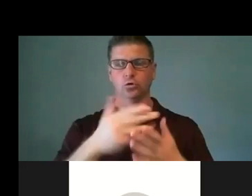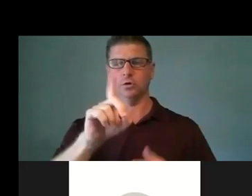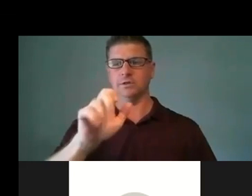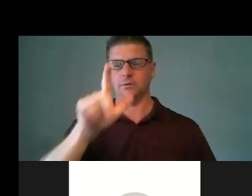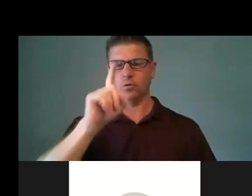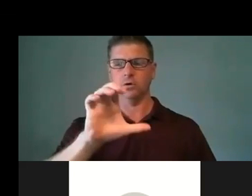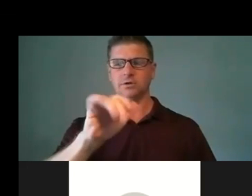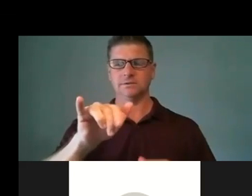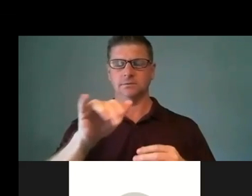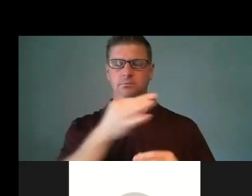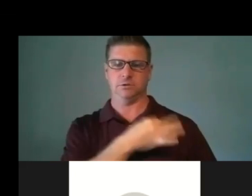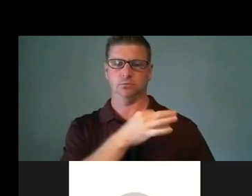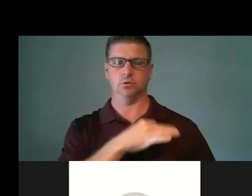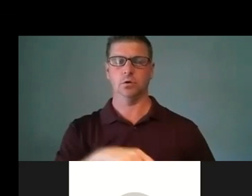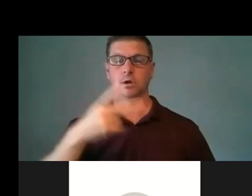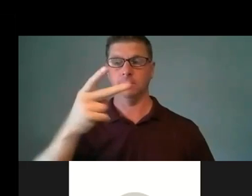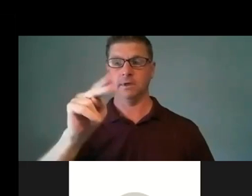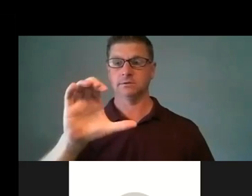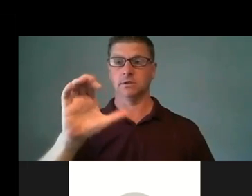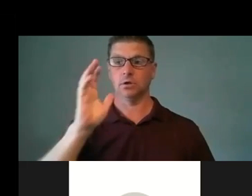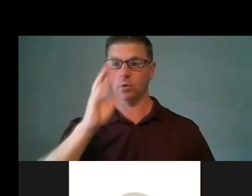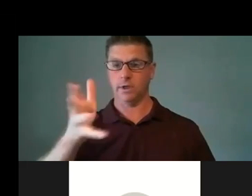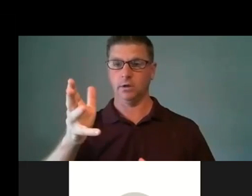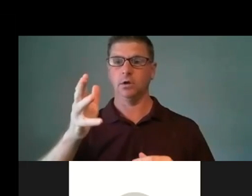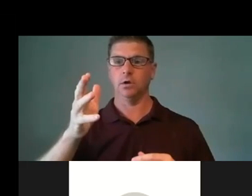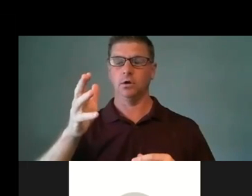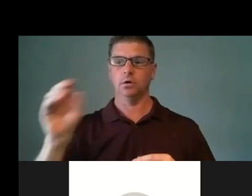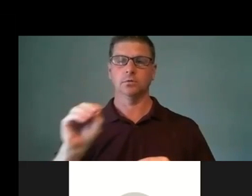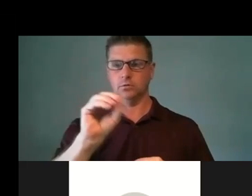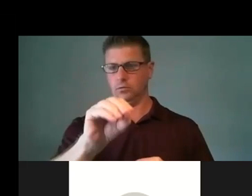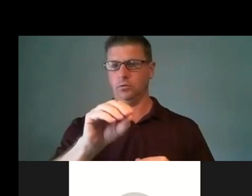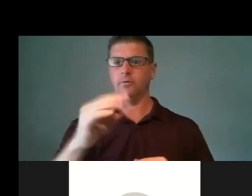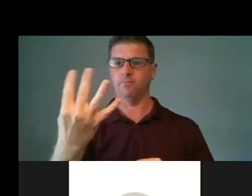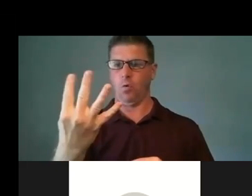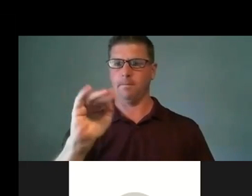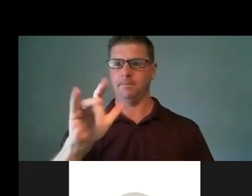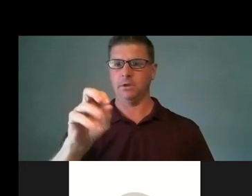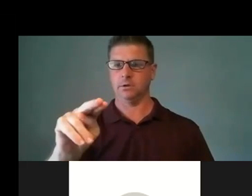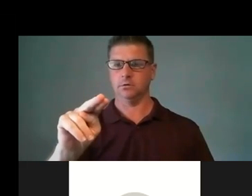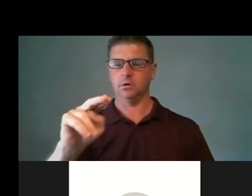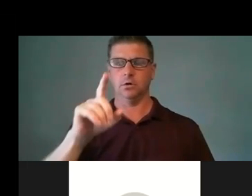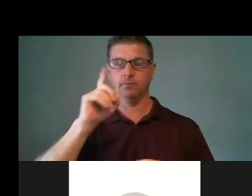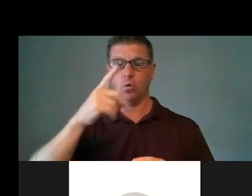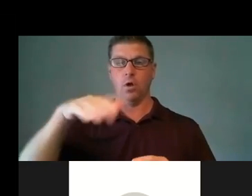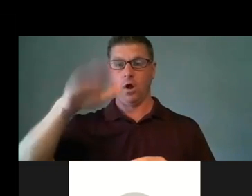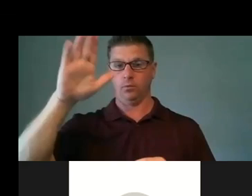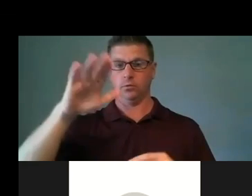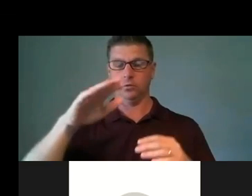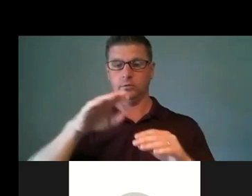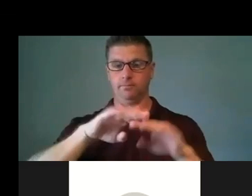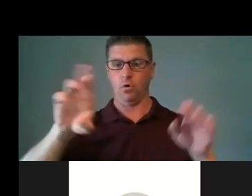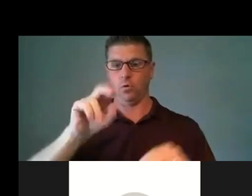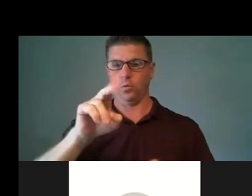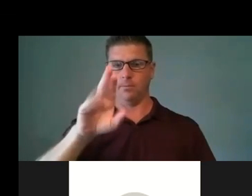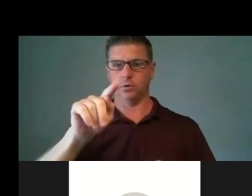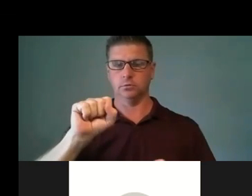PNC will step in and complete over $4 million in work to turn the upper floors of the Roberts building into